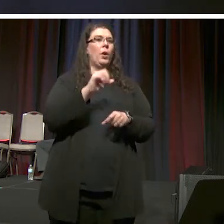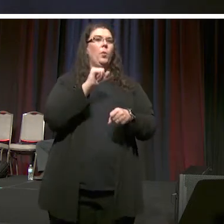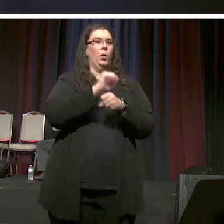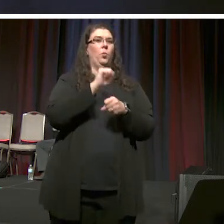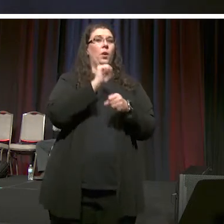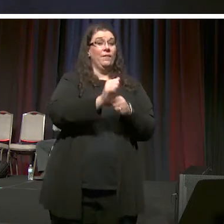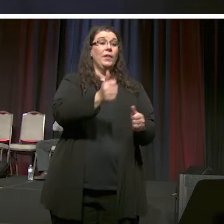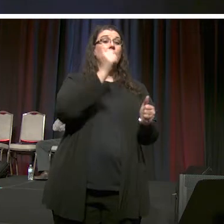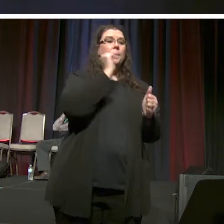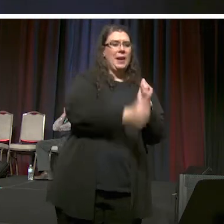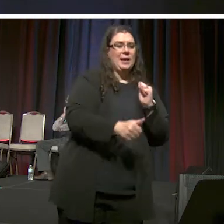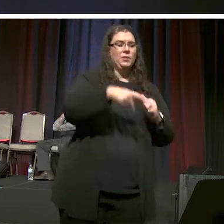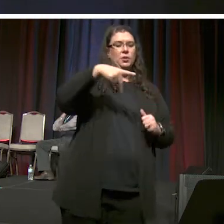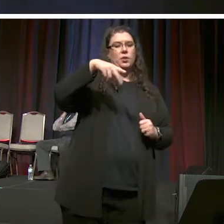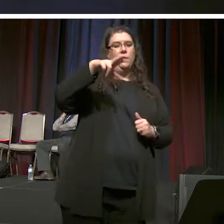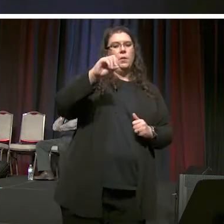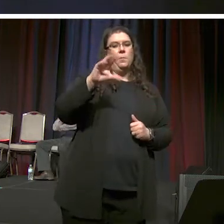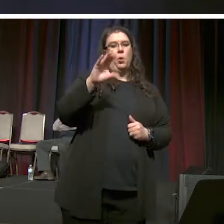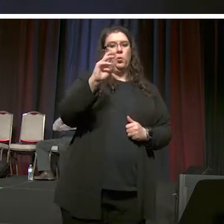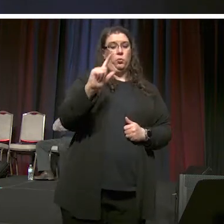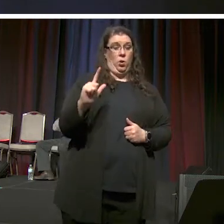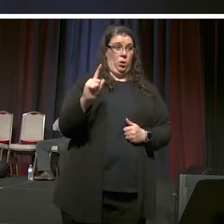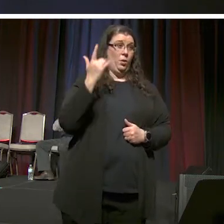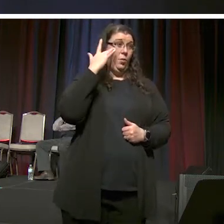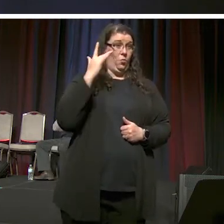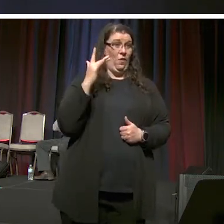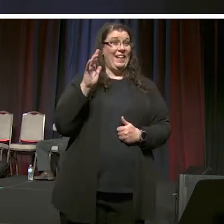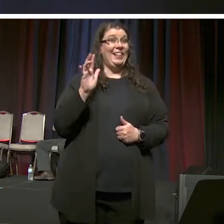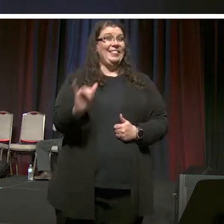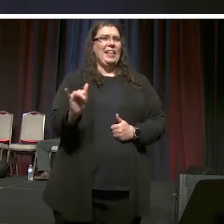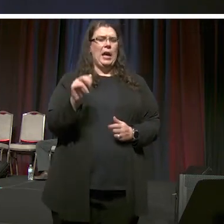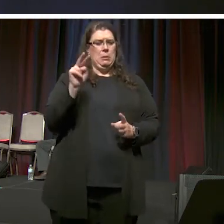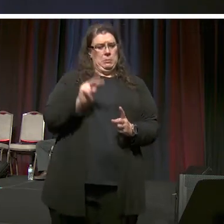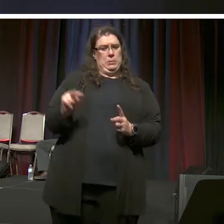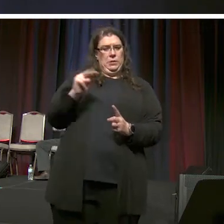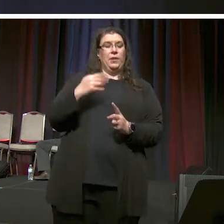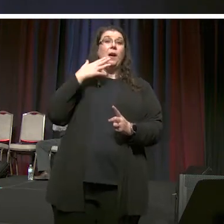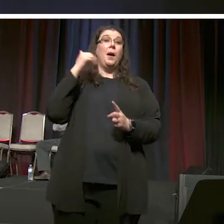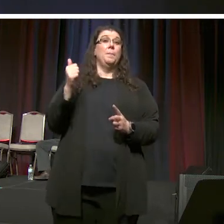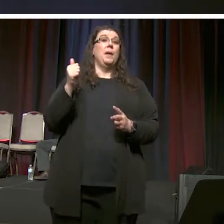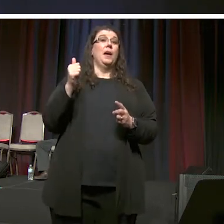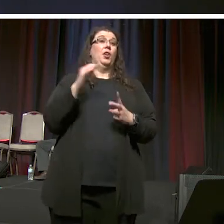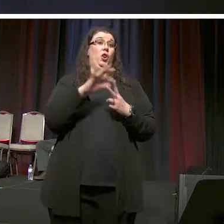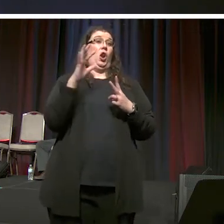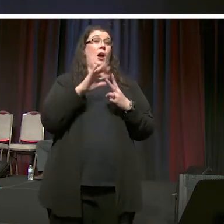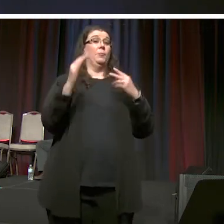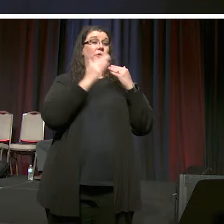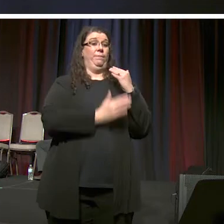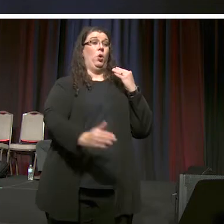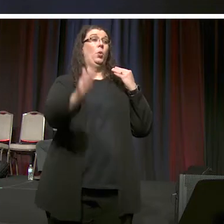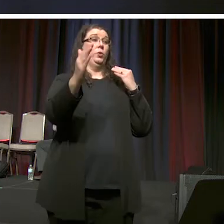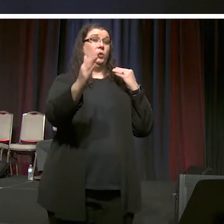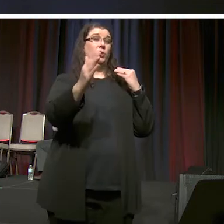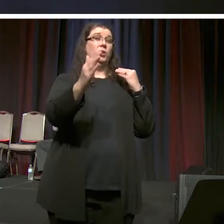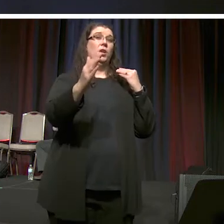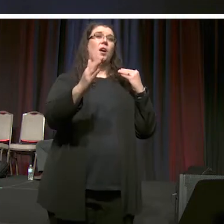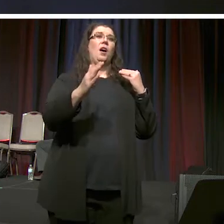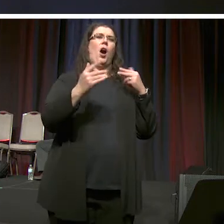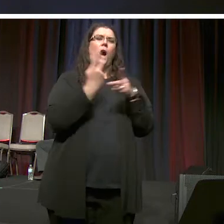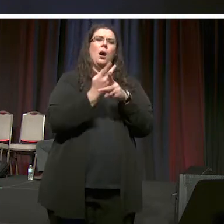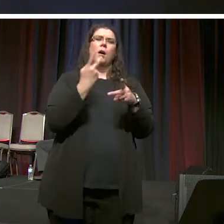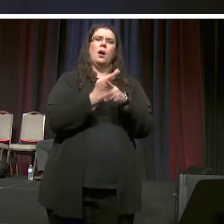of the protocol because it seems to provide a better way forward in handling some of the issues that we could